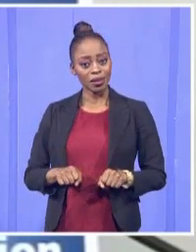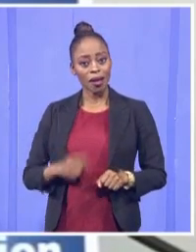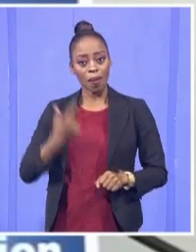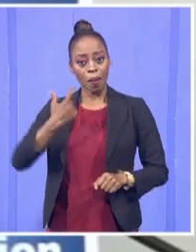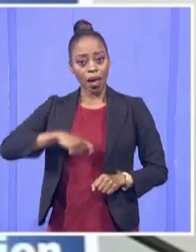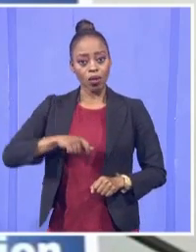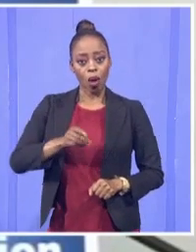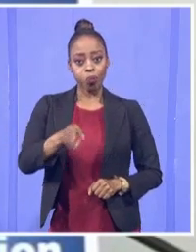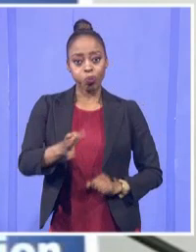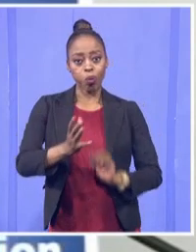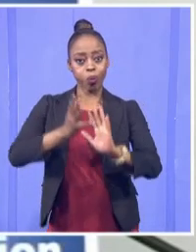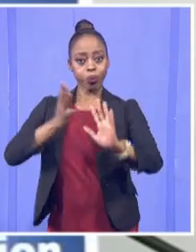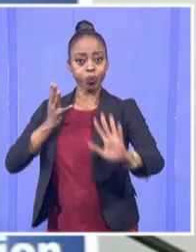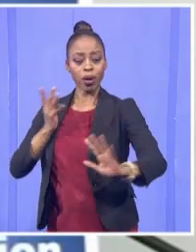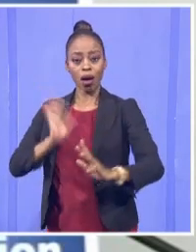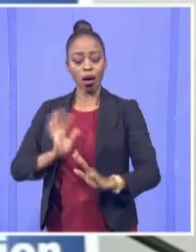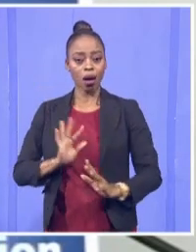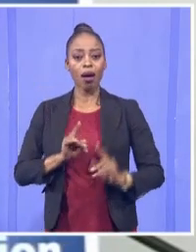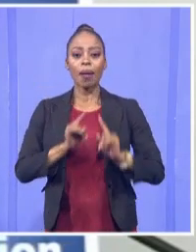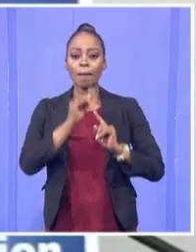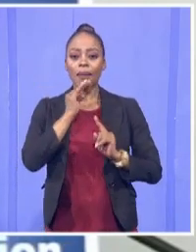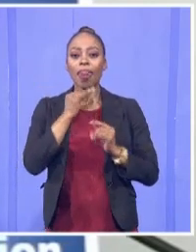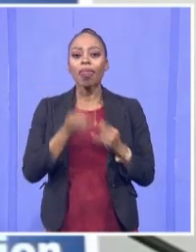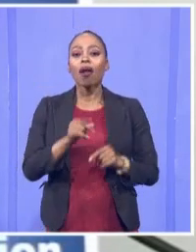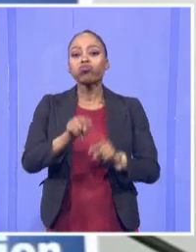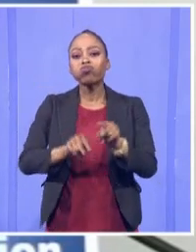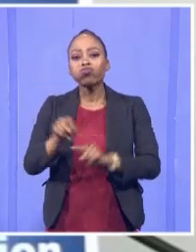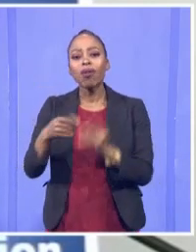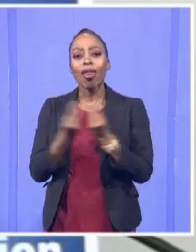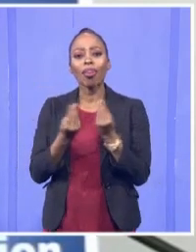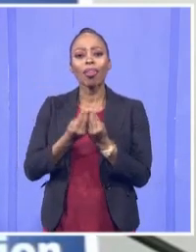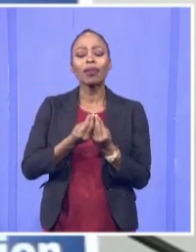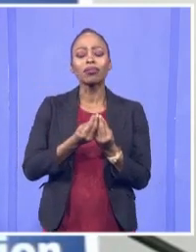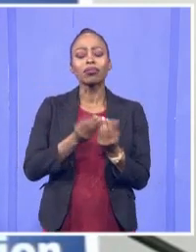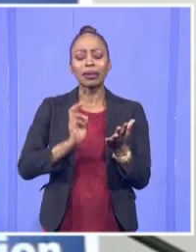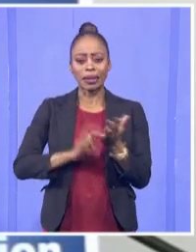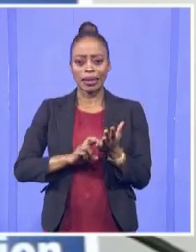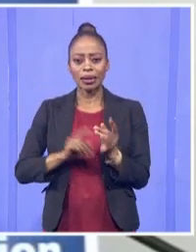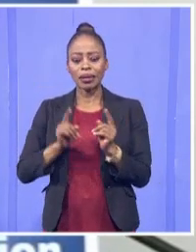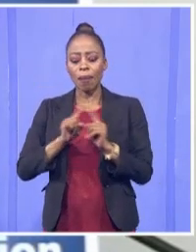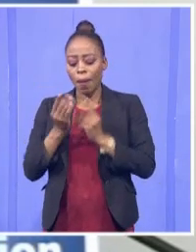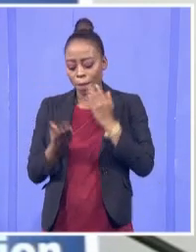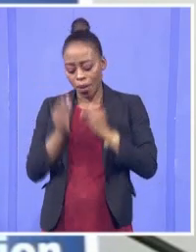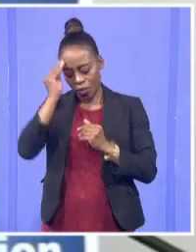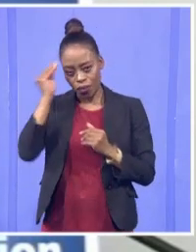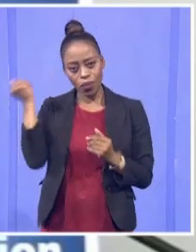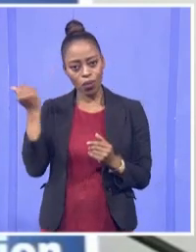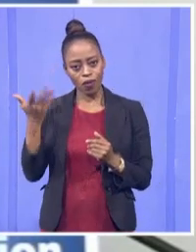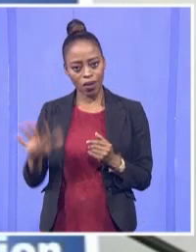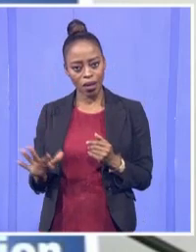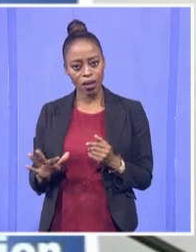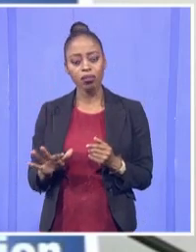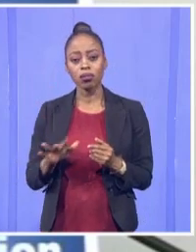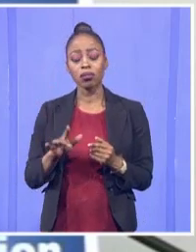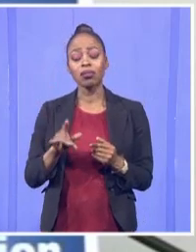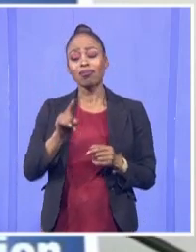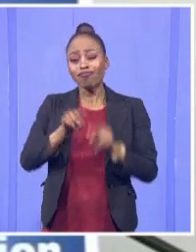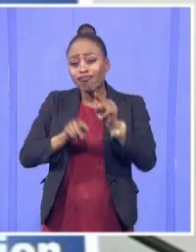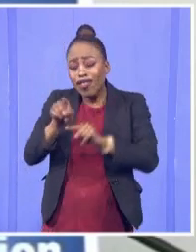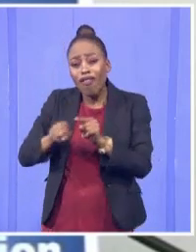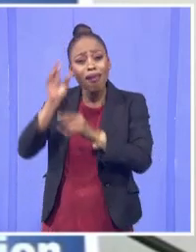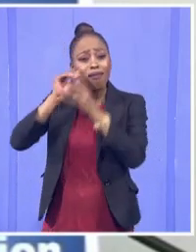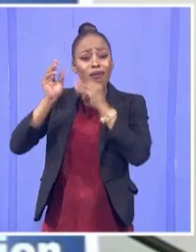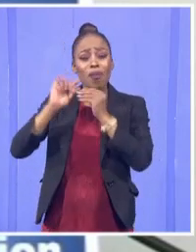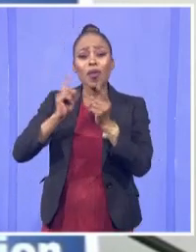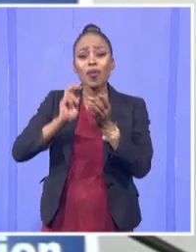and therefore there are various things that you might need that you've forgotten, various information that you may need